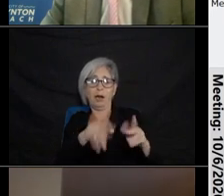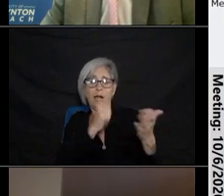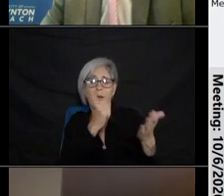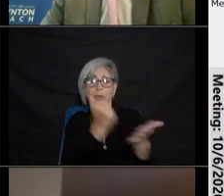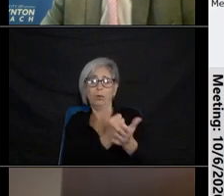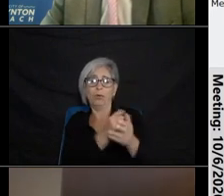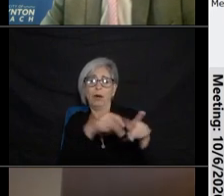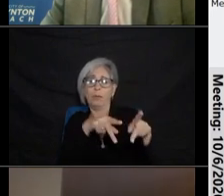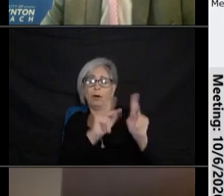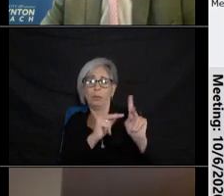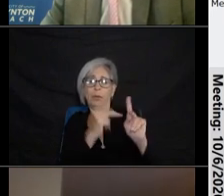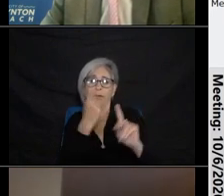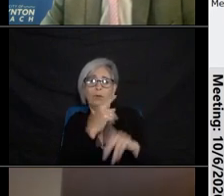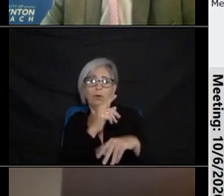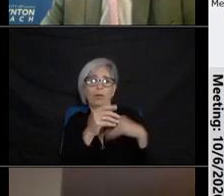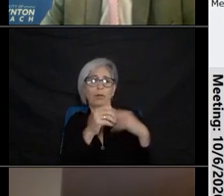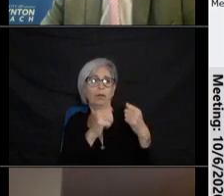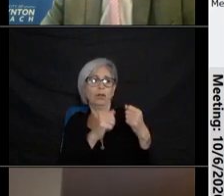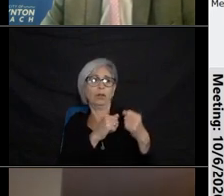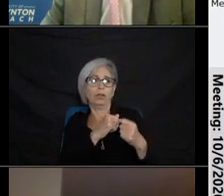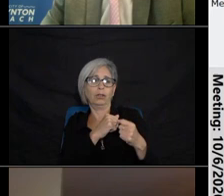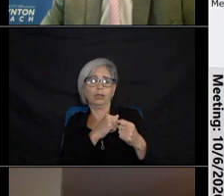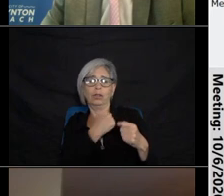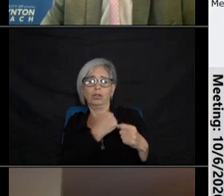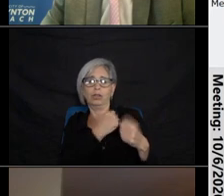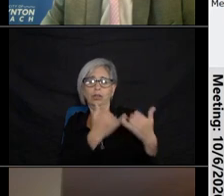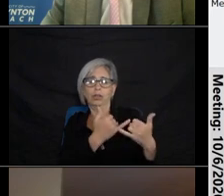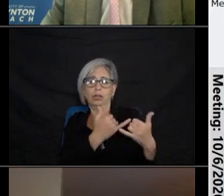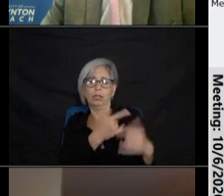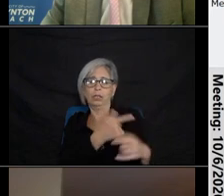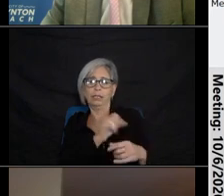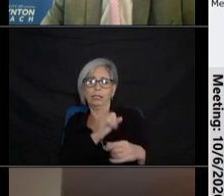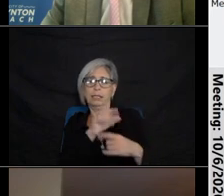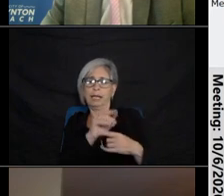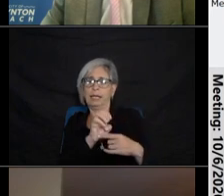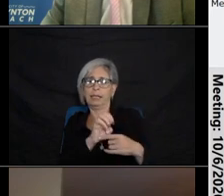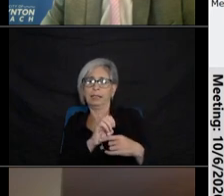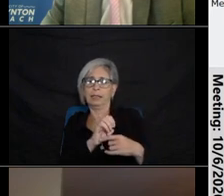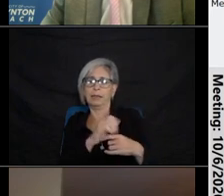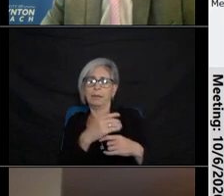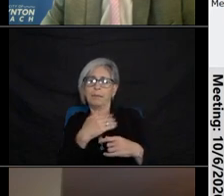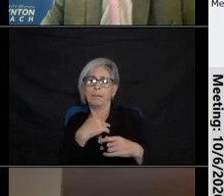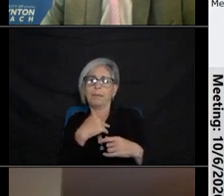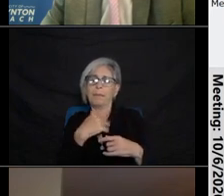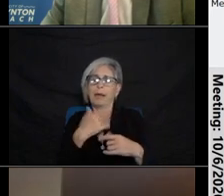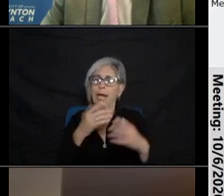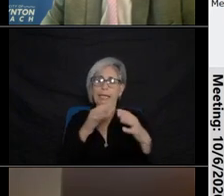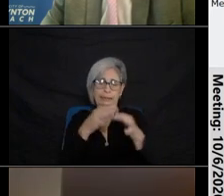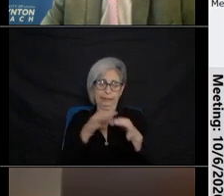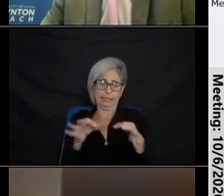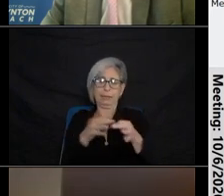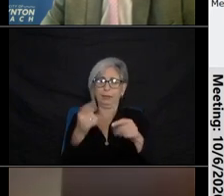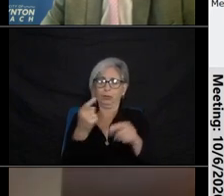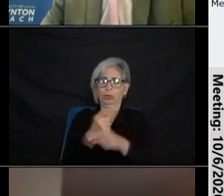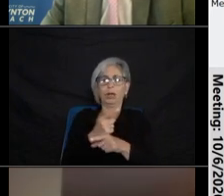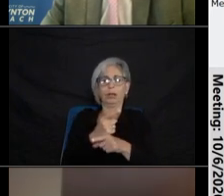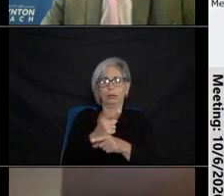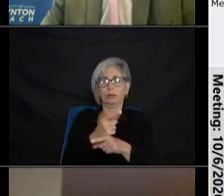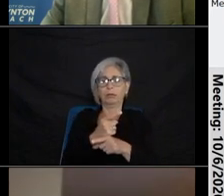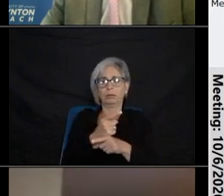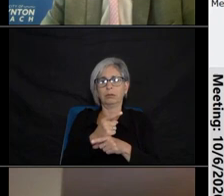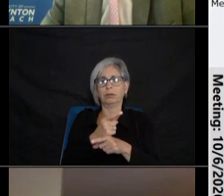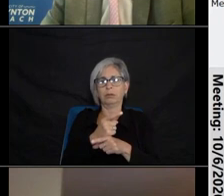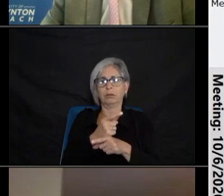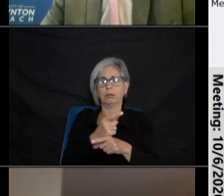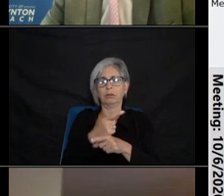for the current site plan. And I want to make sure that my statement is correct from the someone